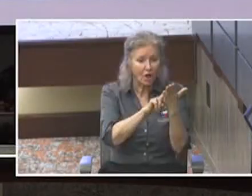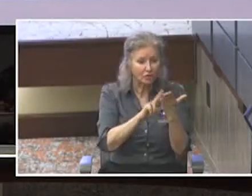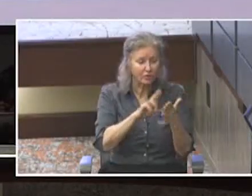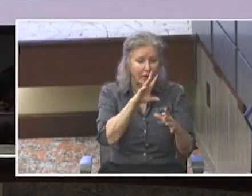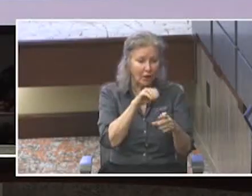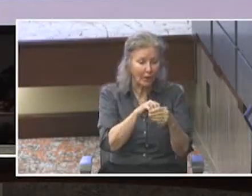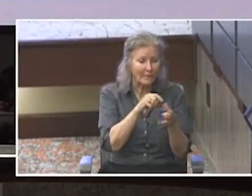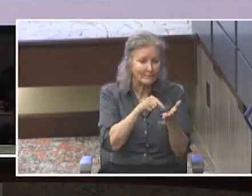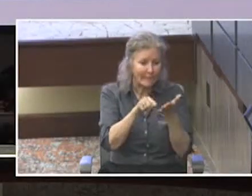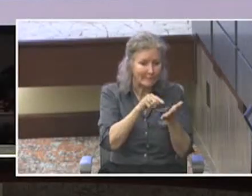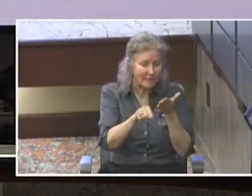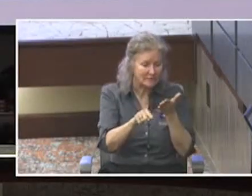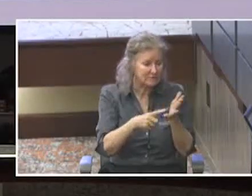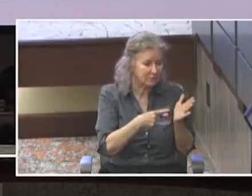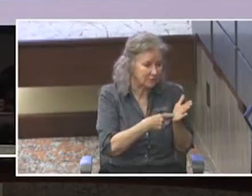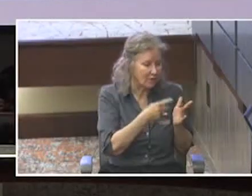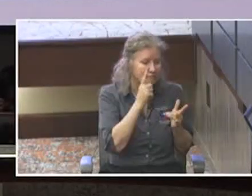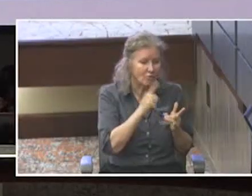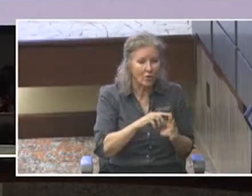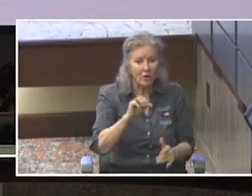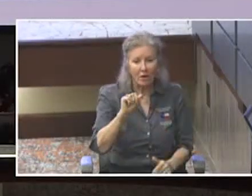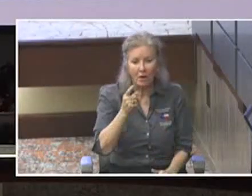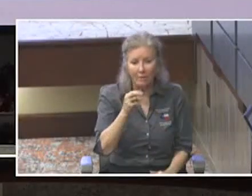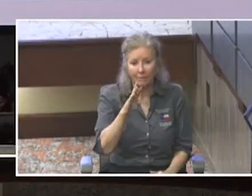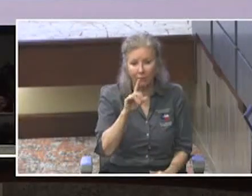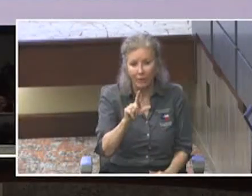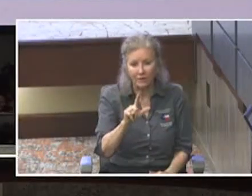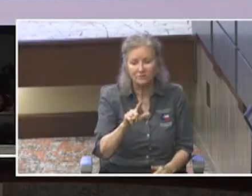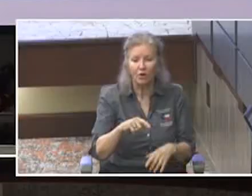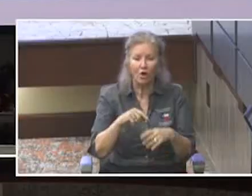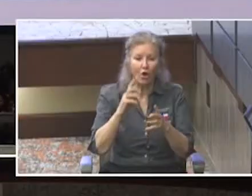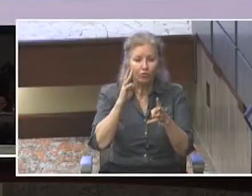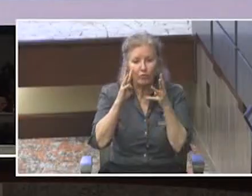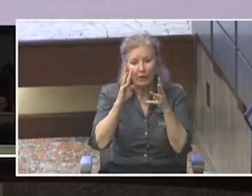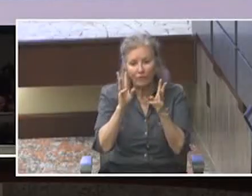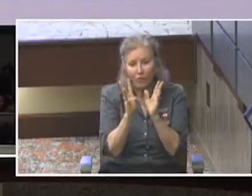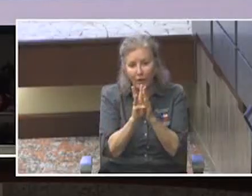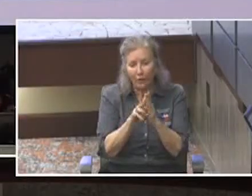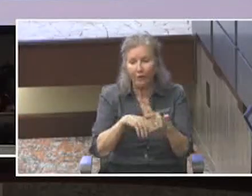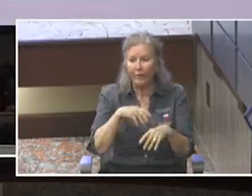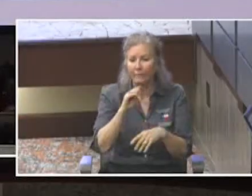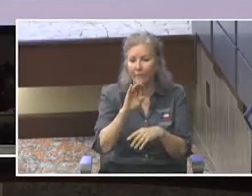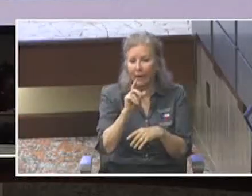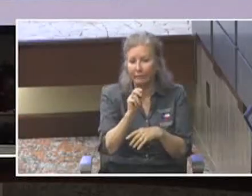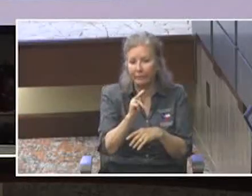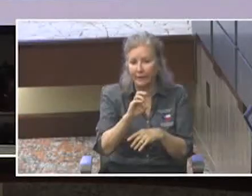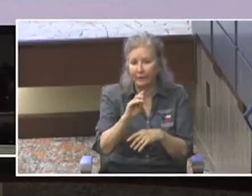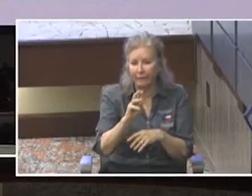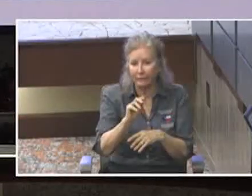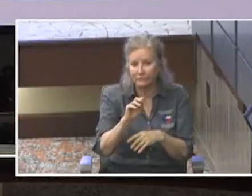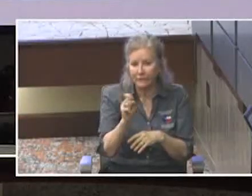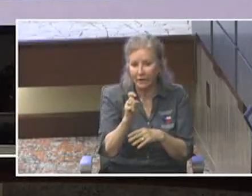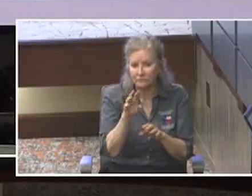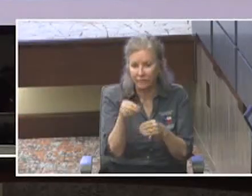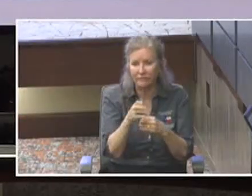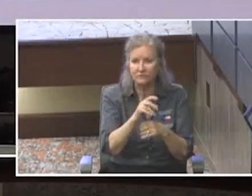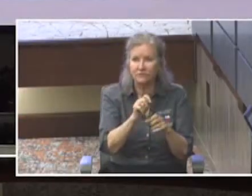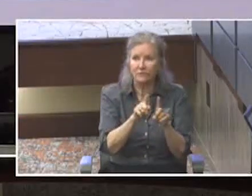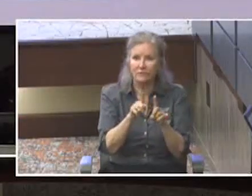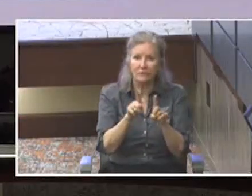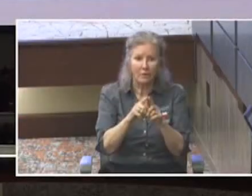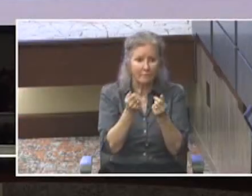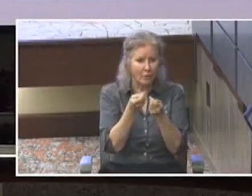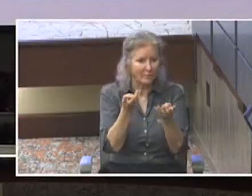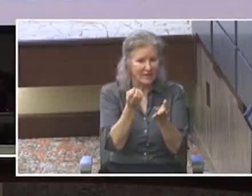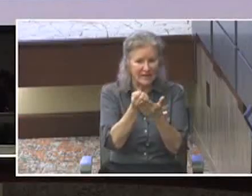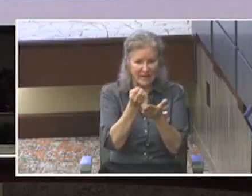include payments and encumbrances to the Appraisal District, Creative Waco, McLennan County Tax Office, and then we've also had multiple economic